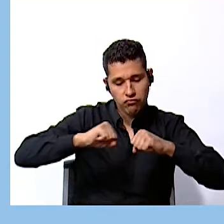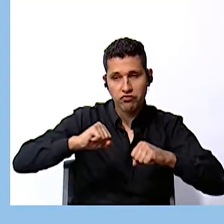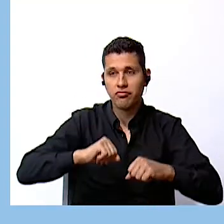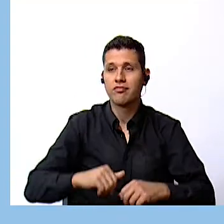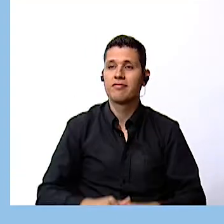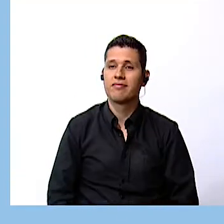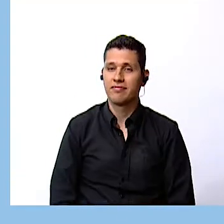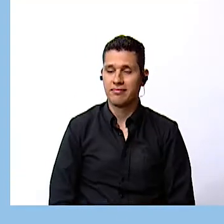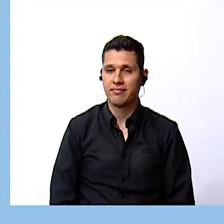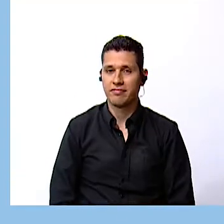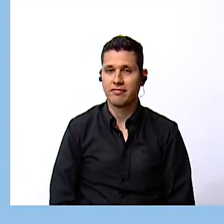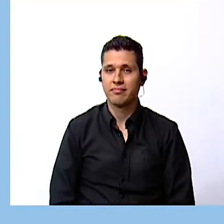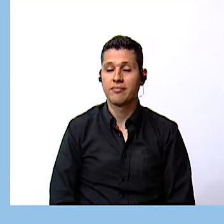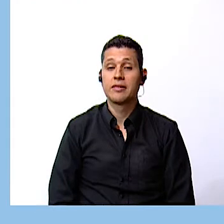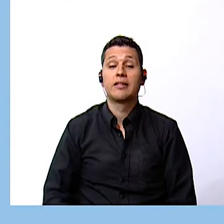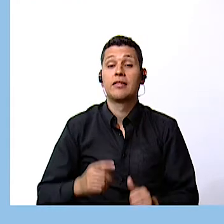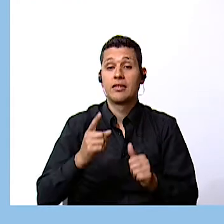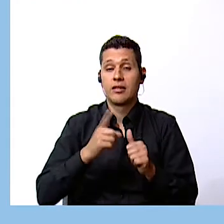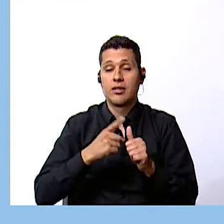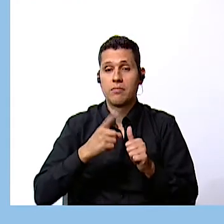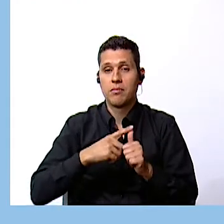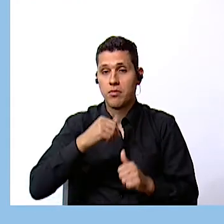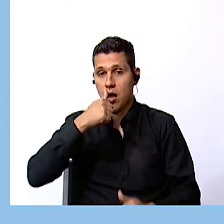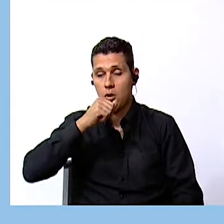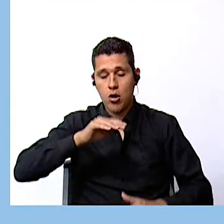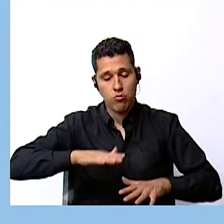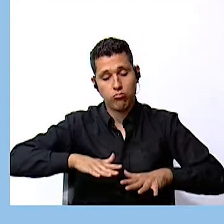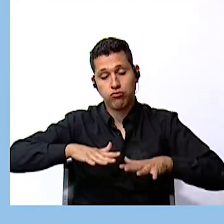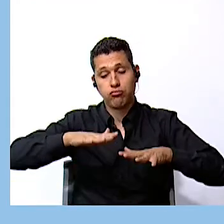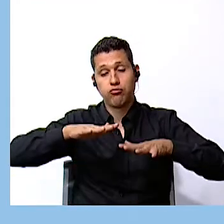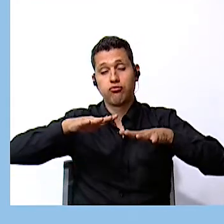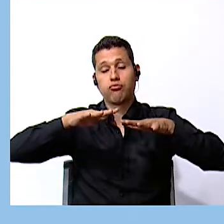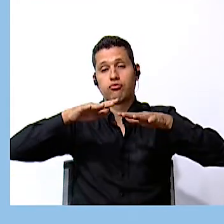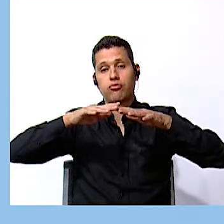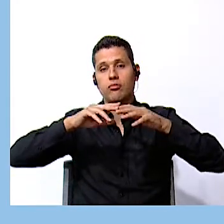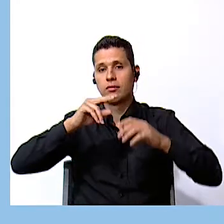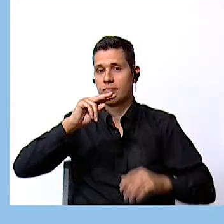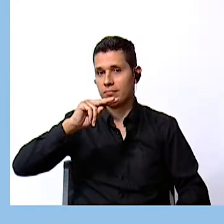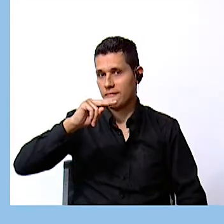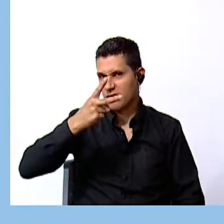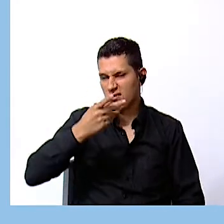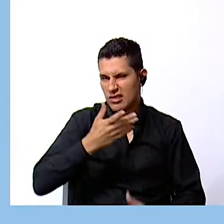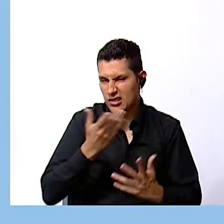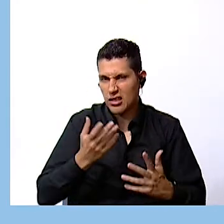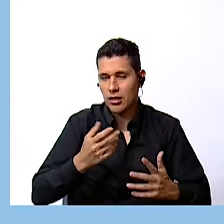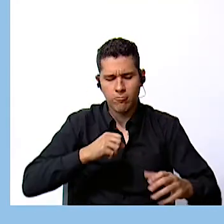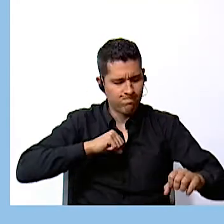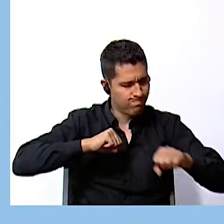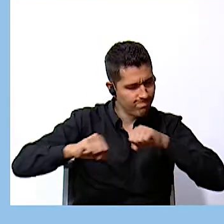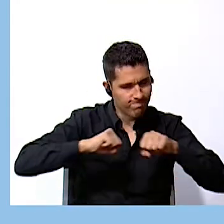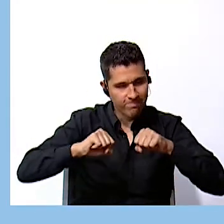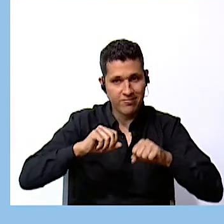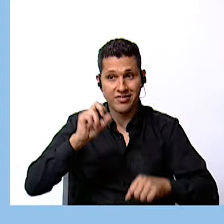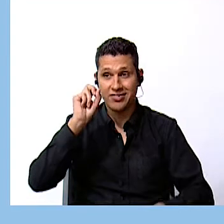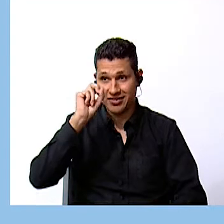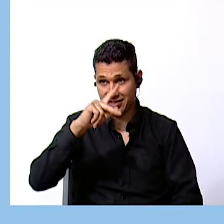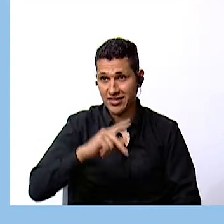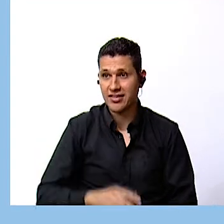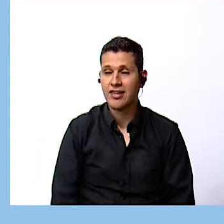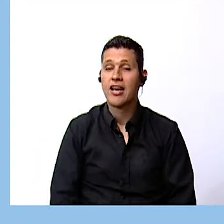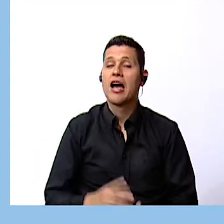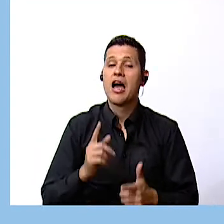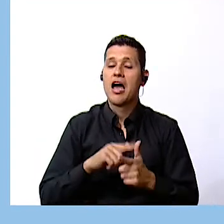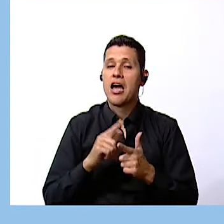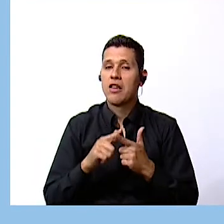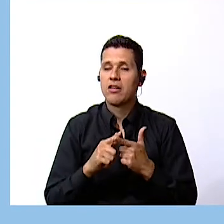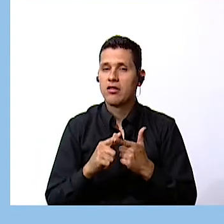is about a flood, and the second one is about an earthquake, okay? So, what